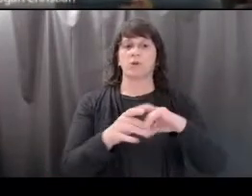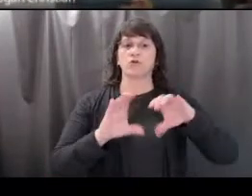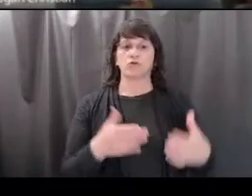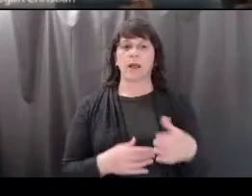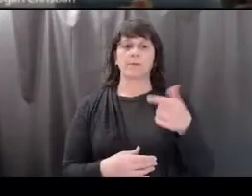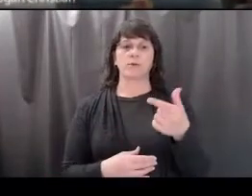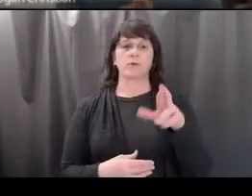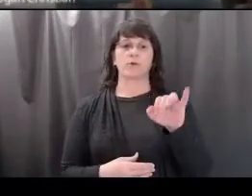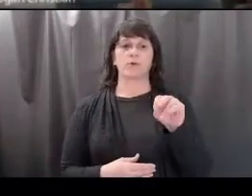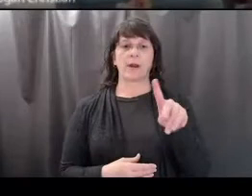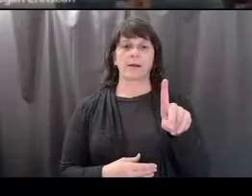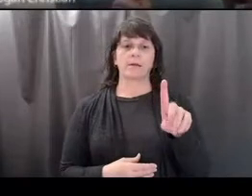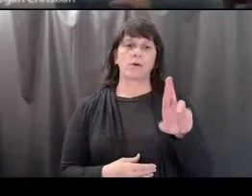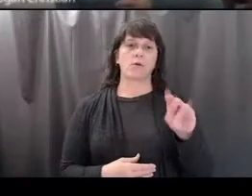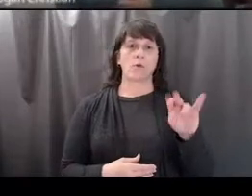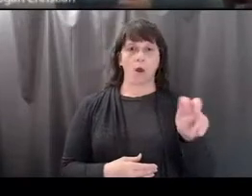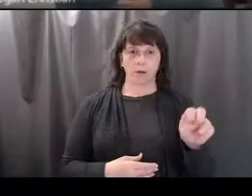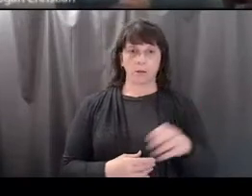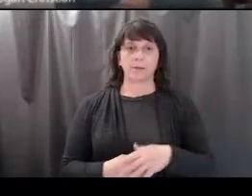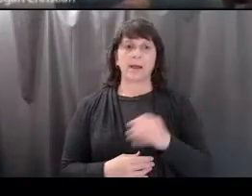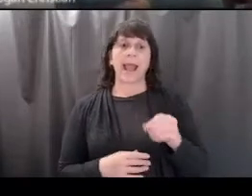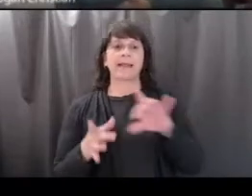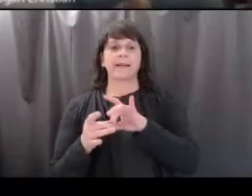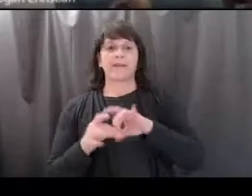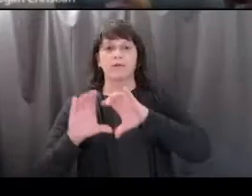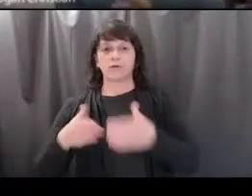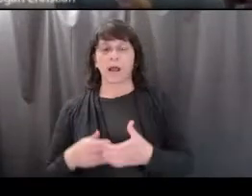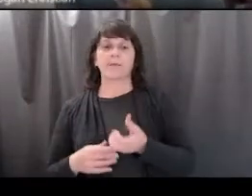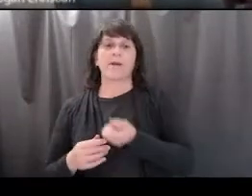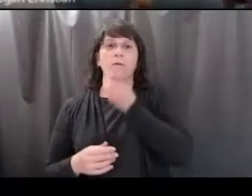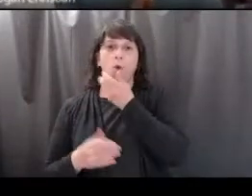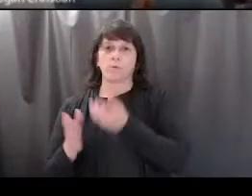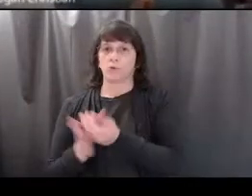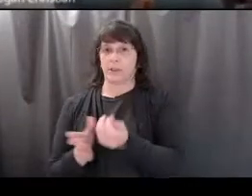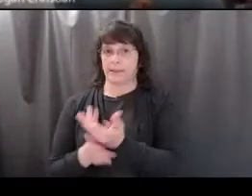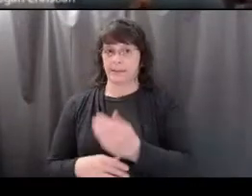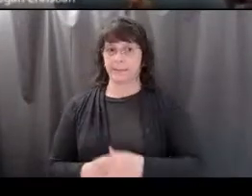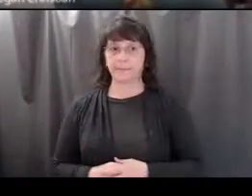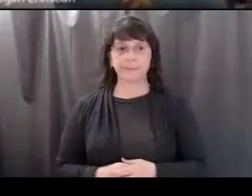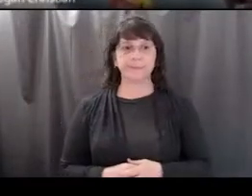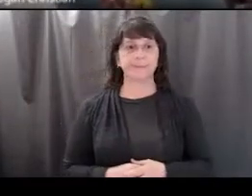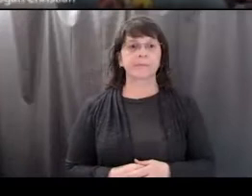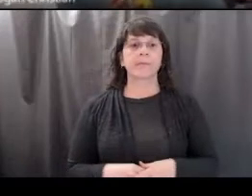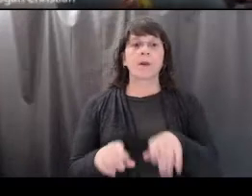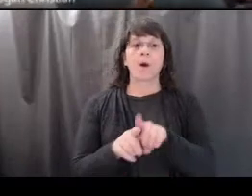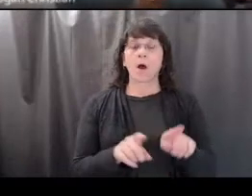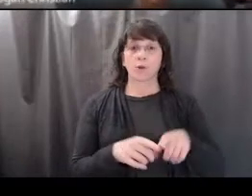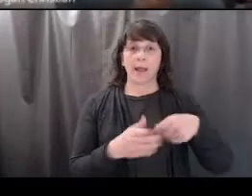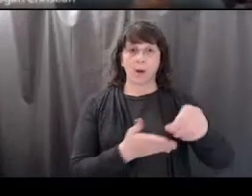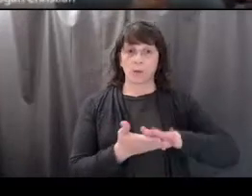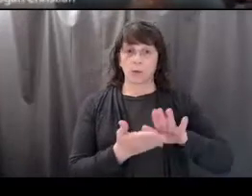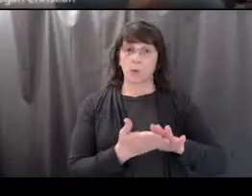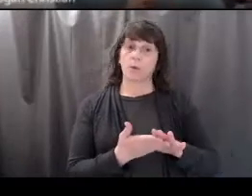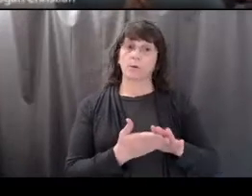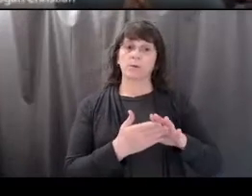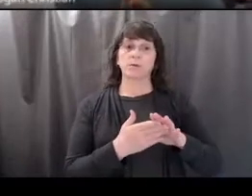Tribes of the Grand Ronde and the Confederated Tribes of the Warm Springs. Also, outdoor school